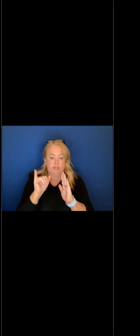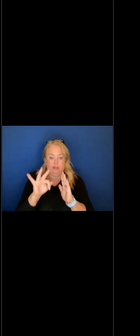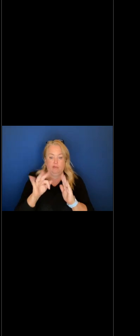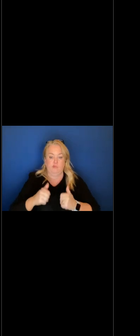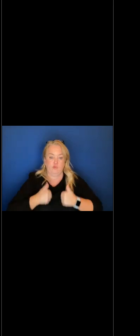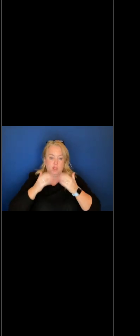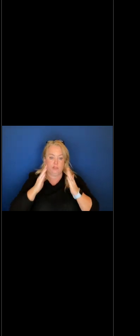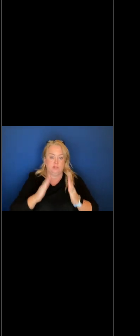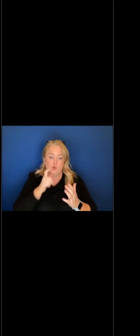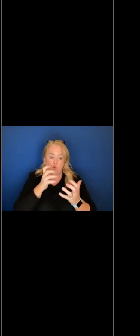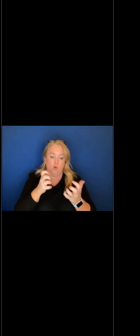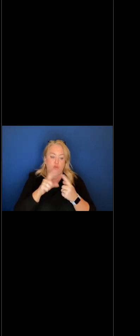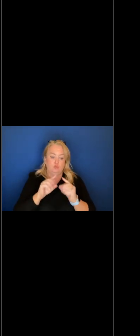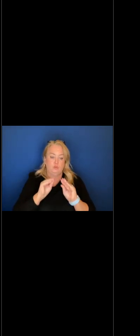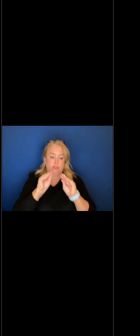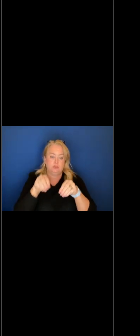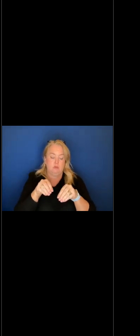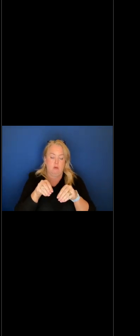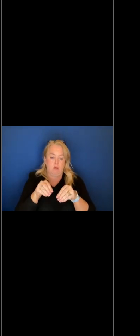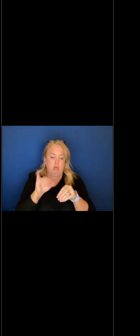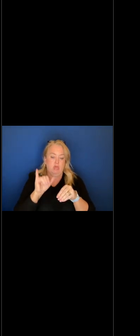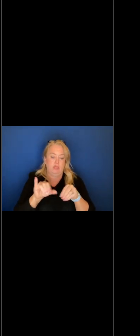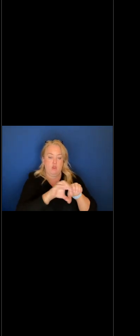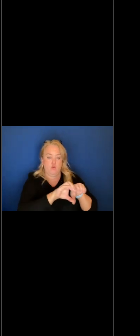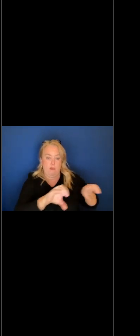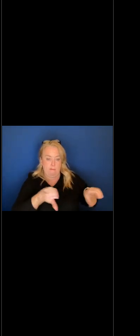who wishes to install a grab bar.